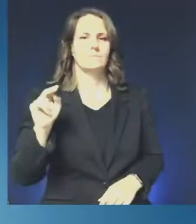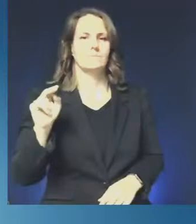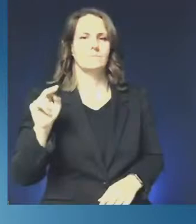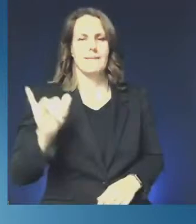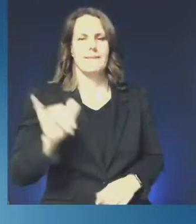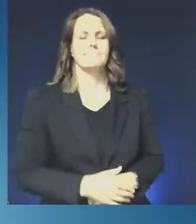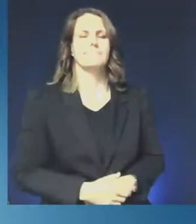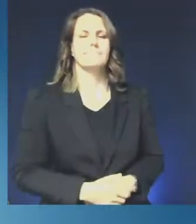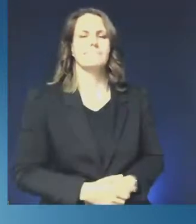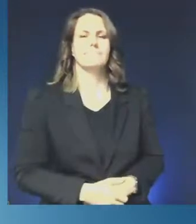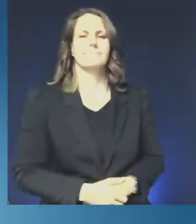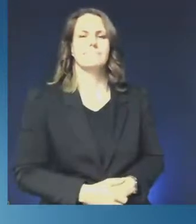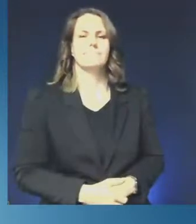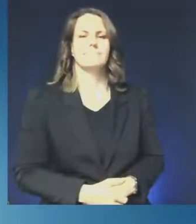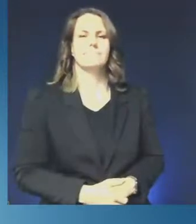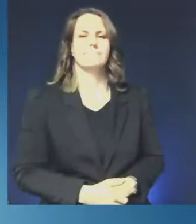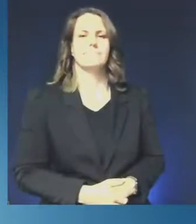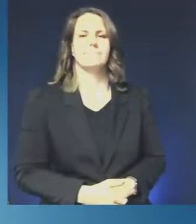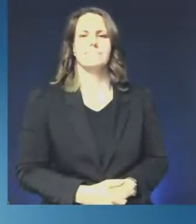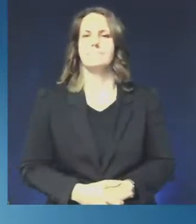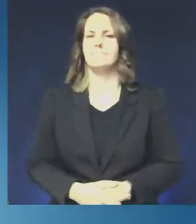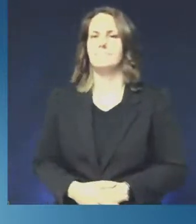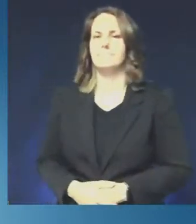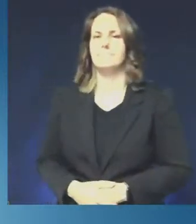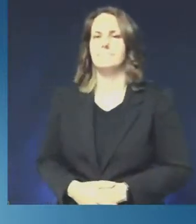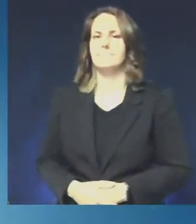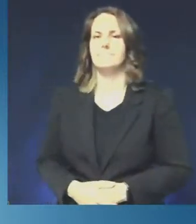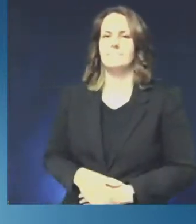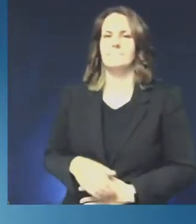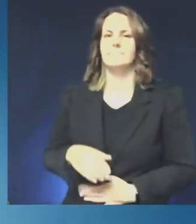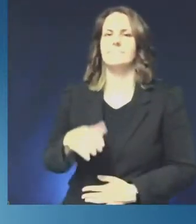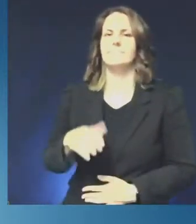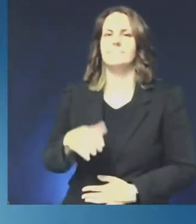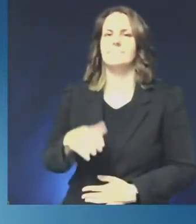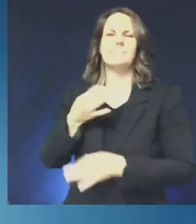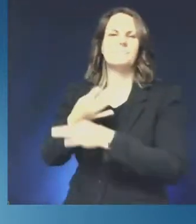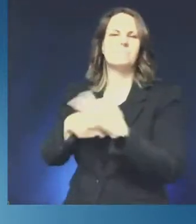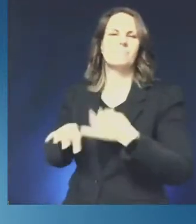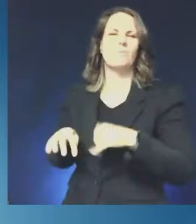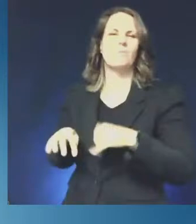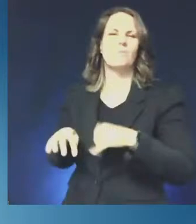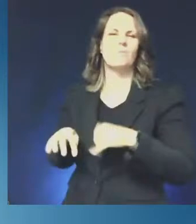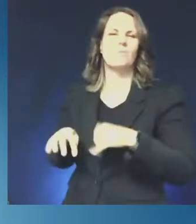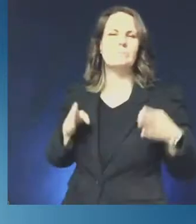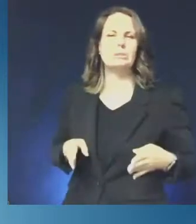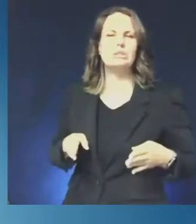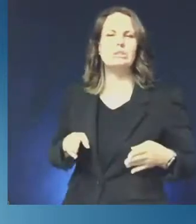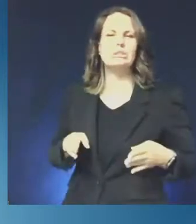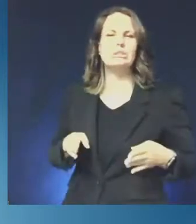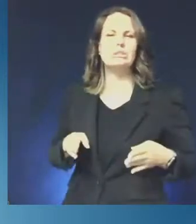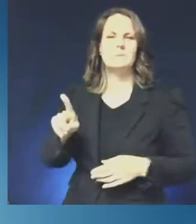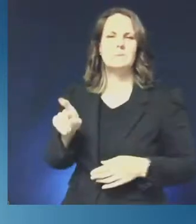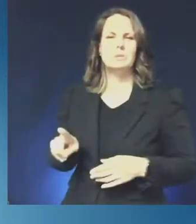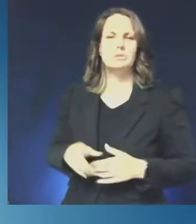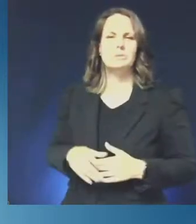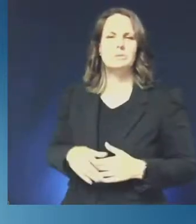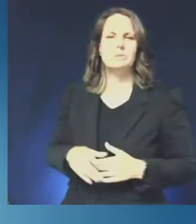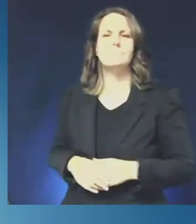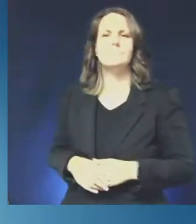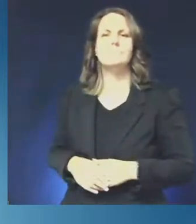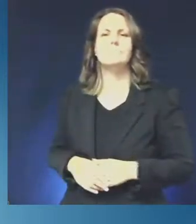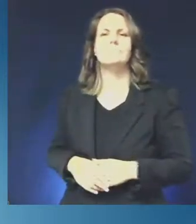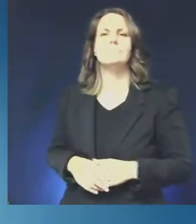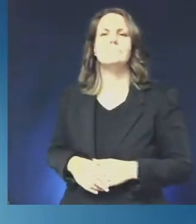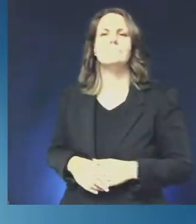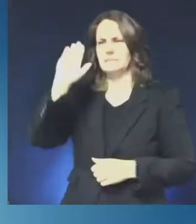Hi there, this is actually Katrina Nickel filling in. My question is, across the state, and especially here in Northeast Wisconsin, we've seen